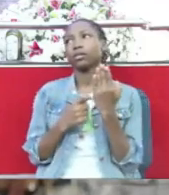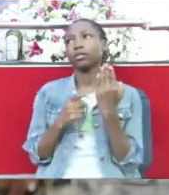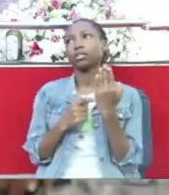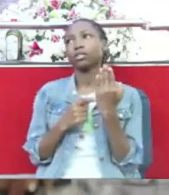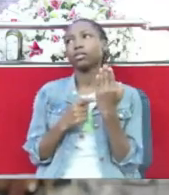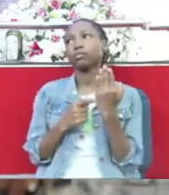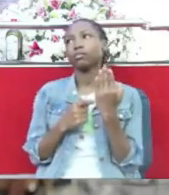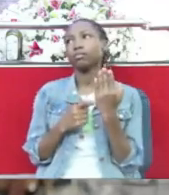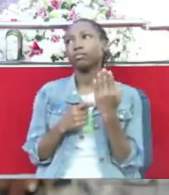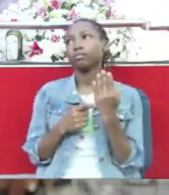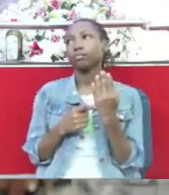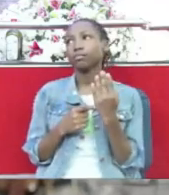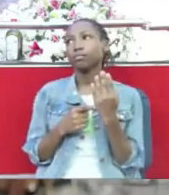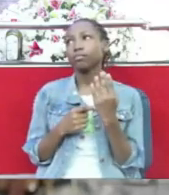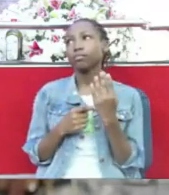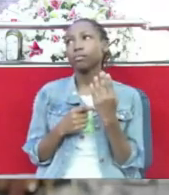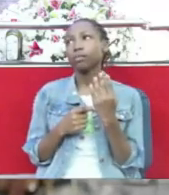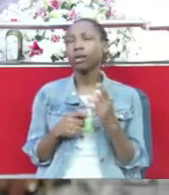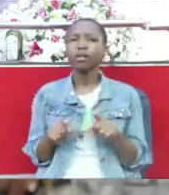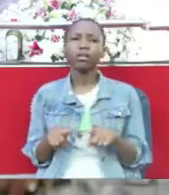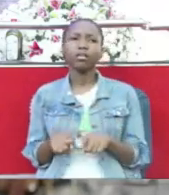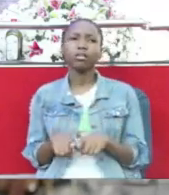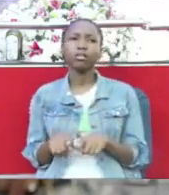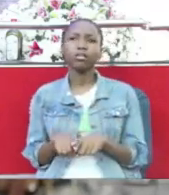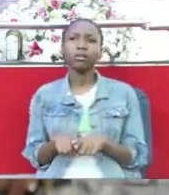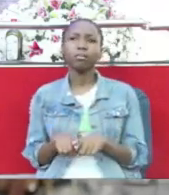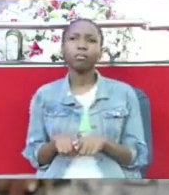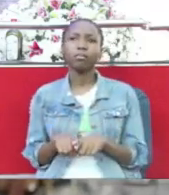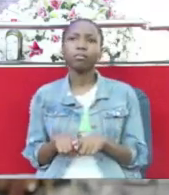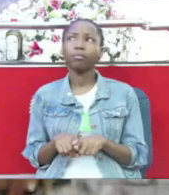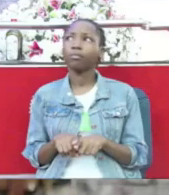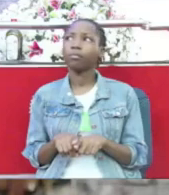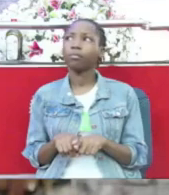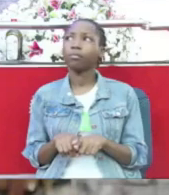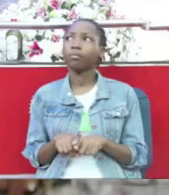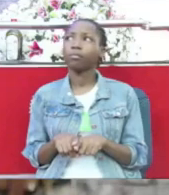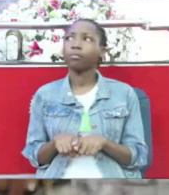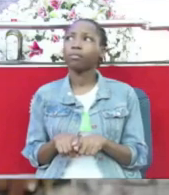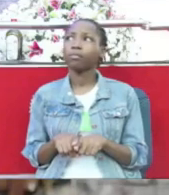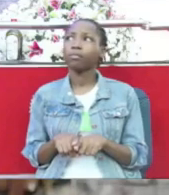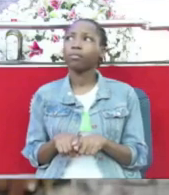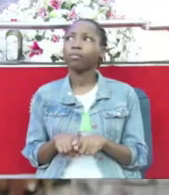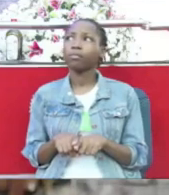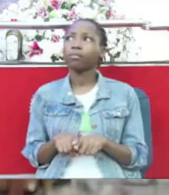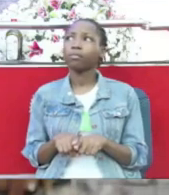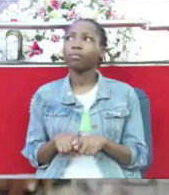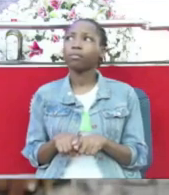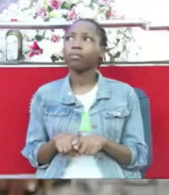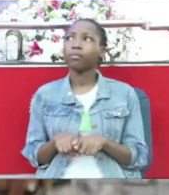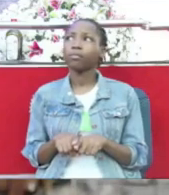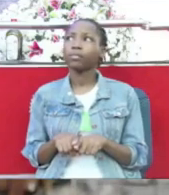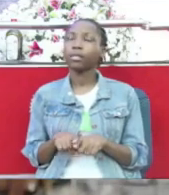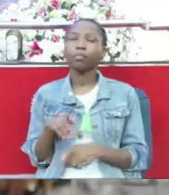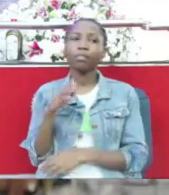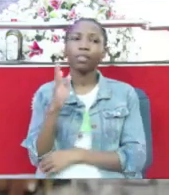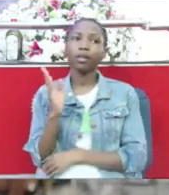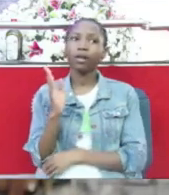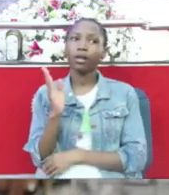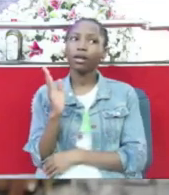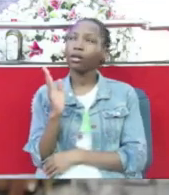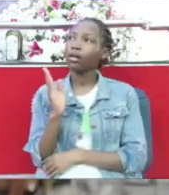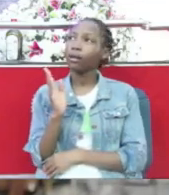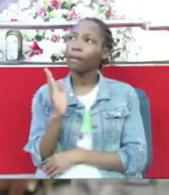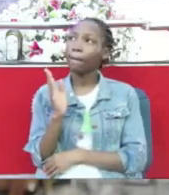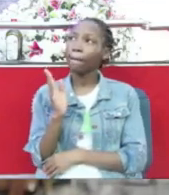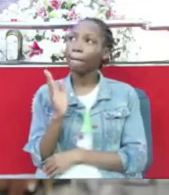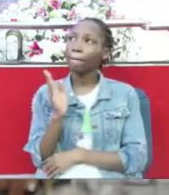But like the British Empire, have we got, are we dominating and colonizing people? Je, tunafanya ukoloni wa watu?